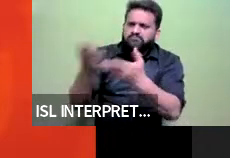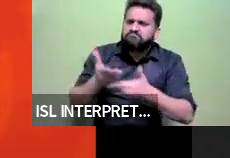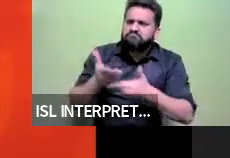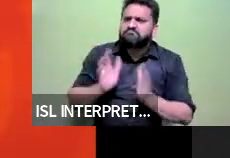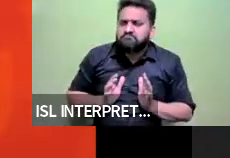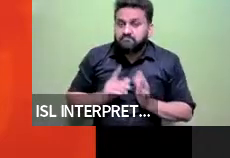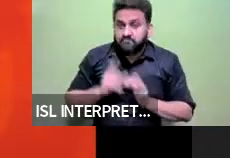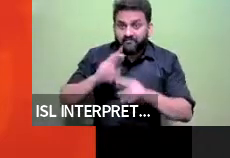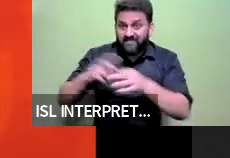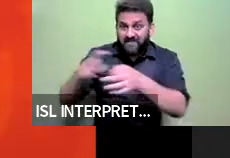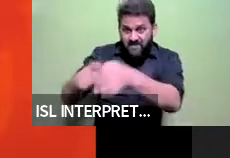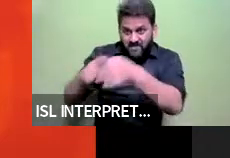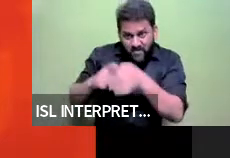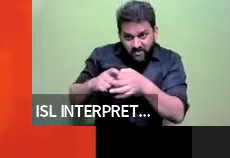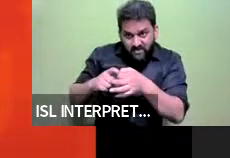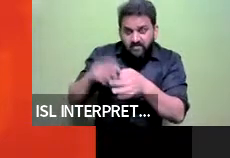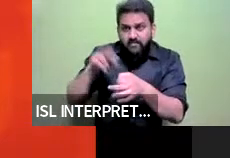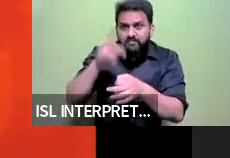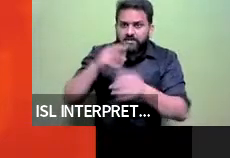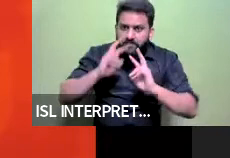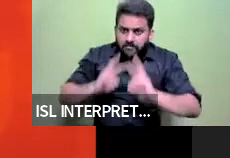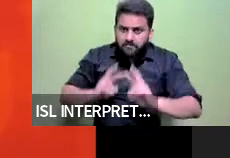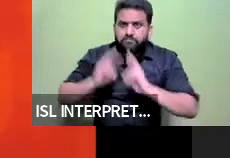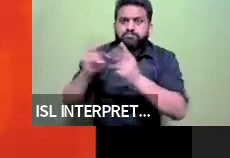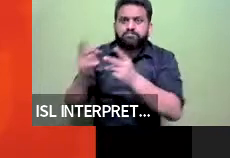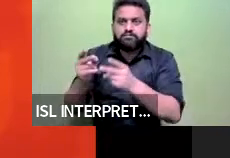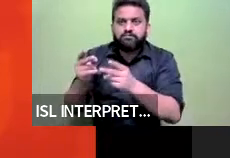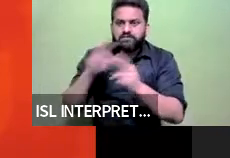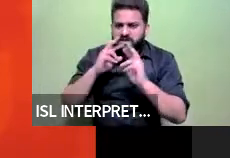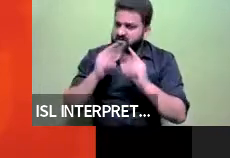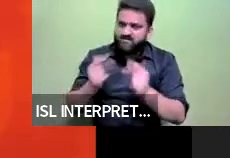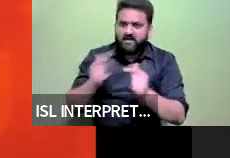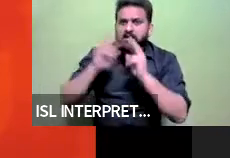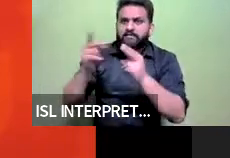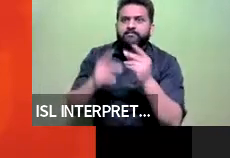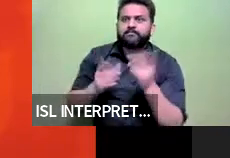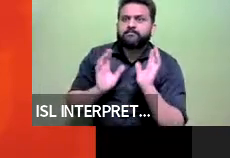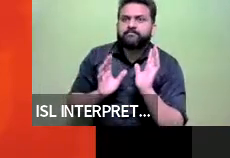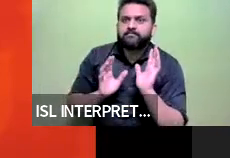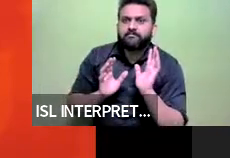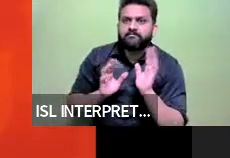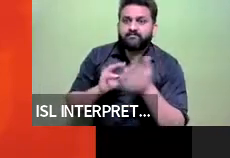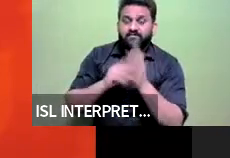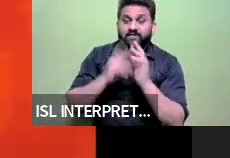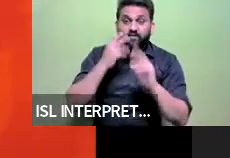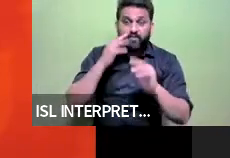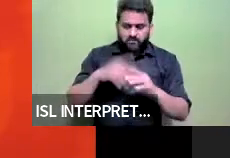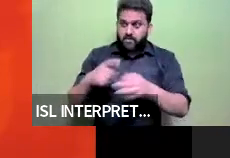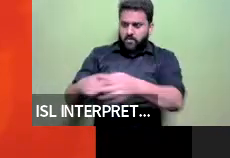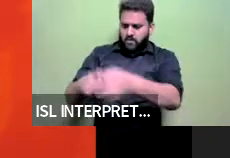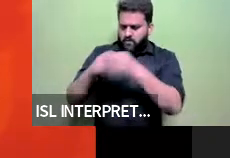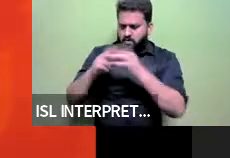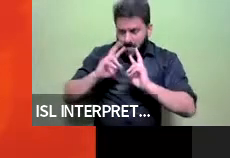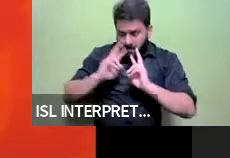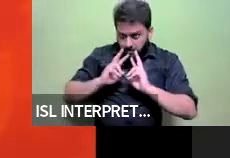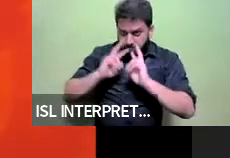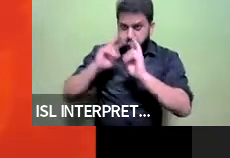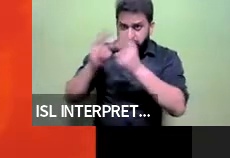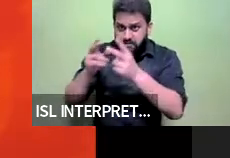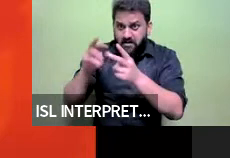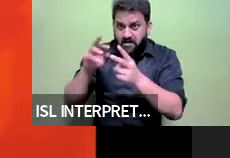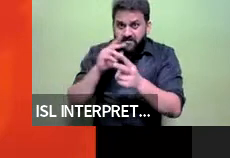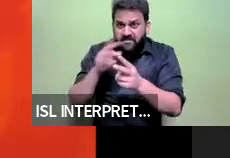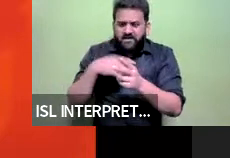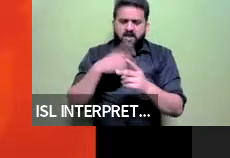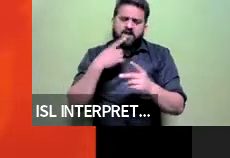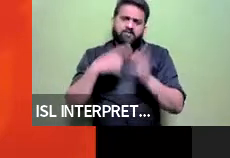the questions are asked, you answer them and answer them immediately. And when you answer, it is your moment to